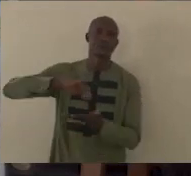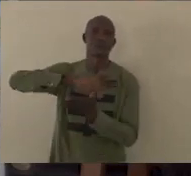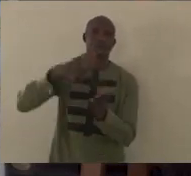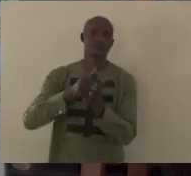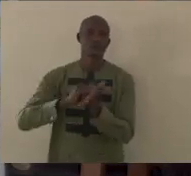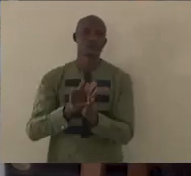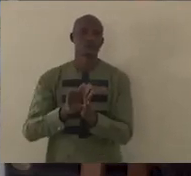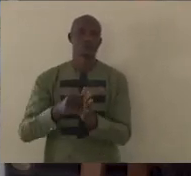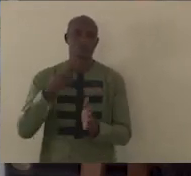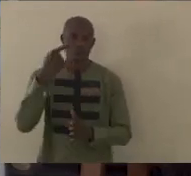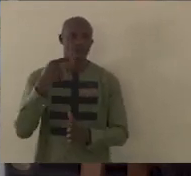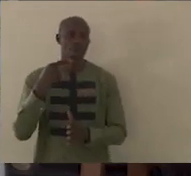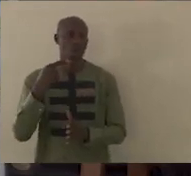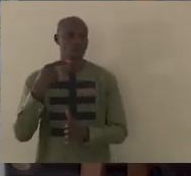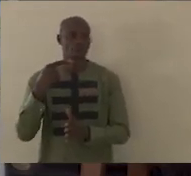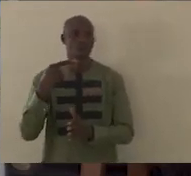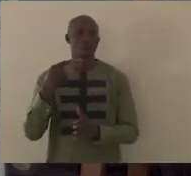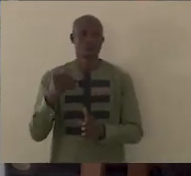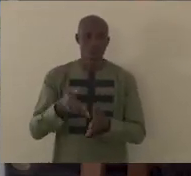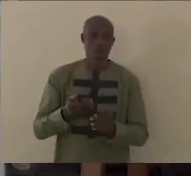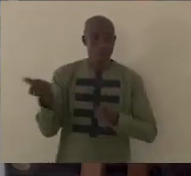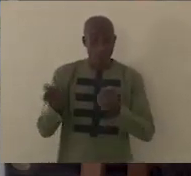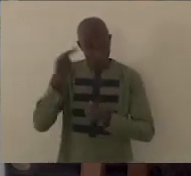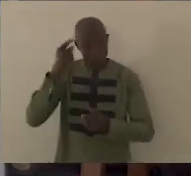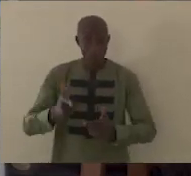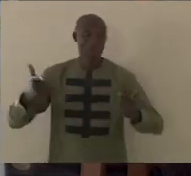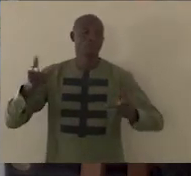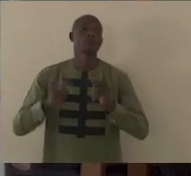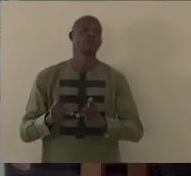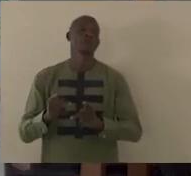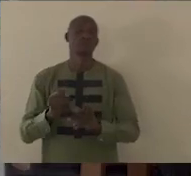All those who are doing pilot vehicle for big people, they should obey traffic.